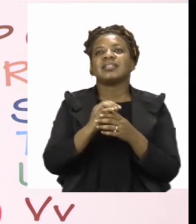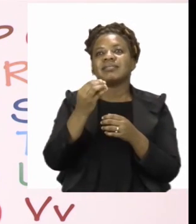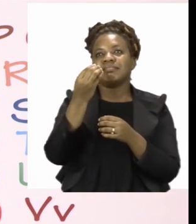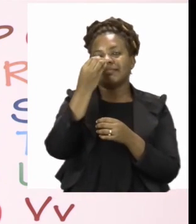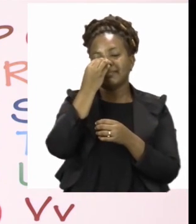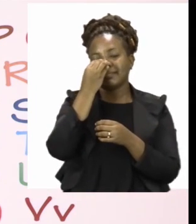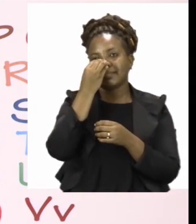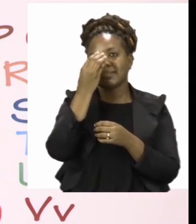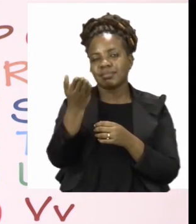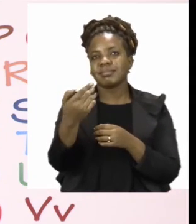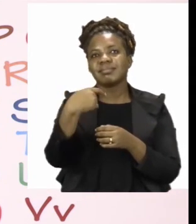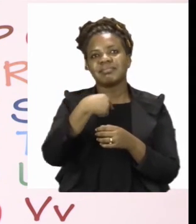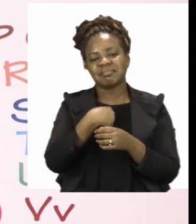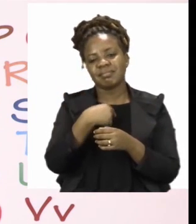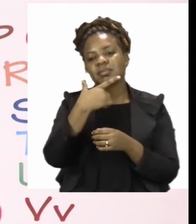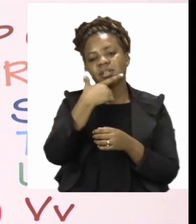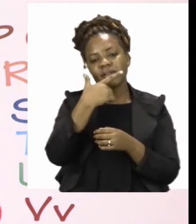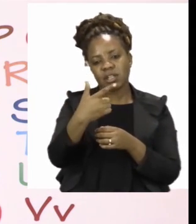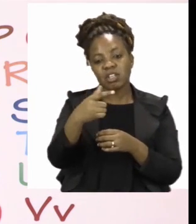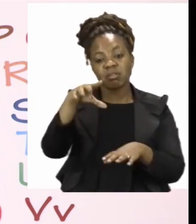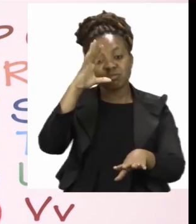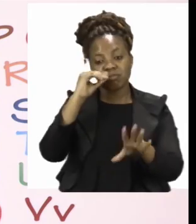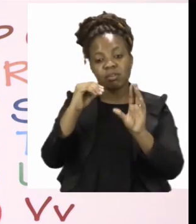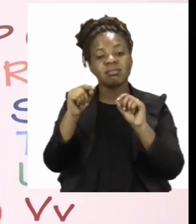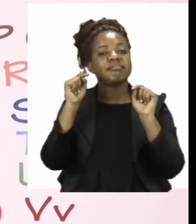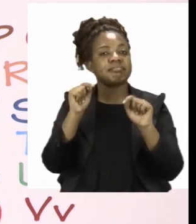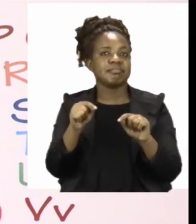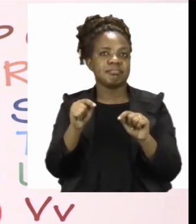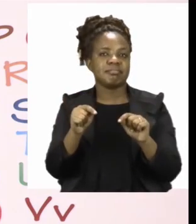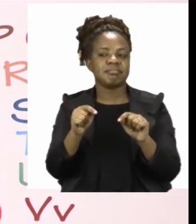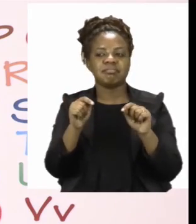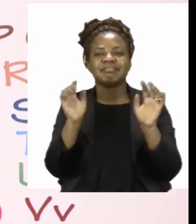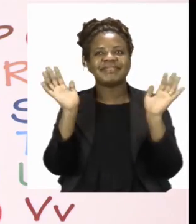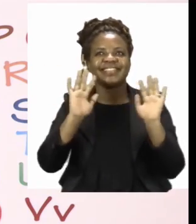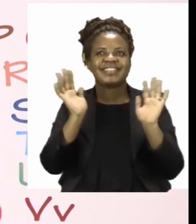I, we would like to say thank you for joining us today and goodbye.